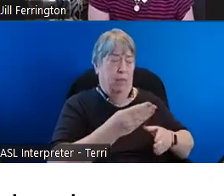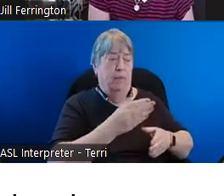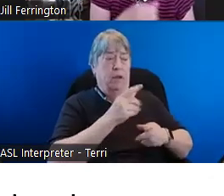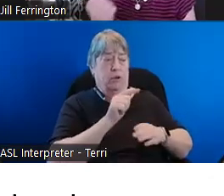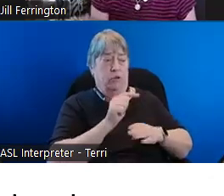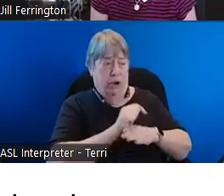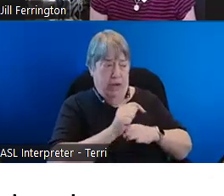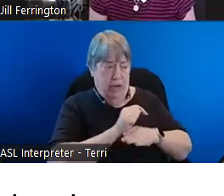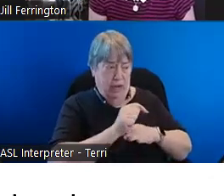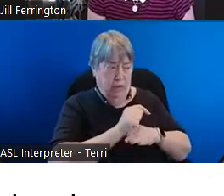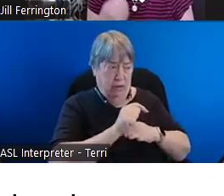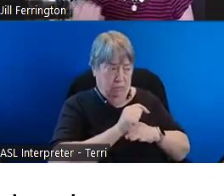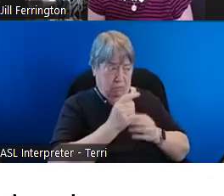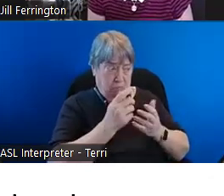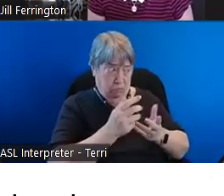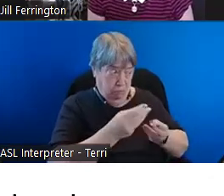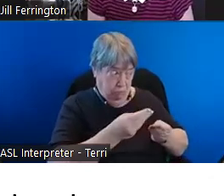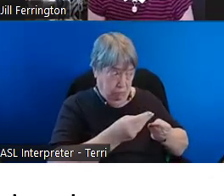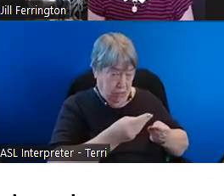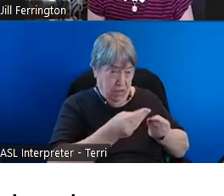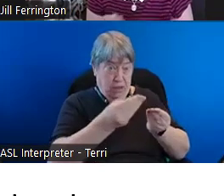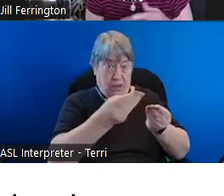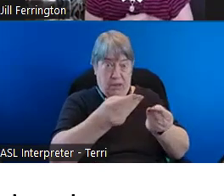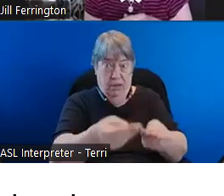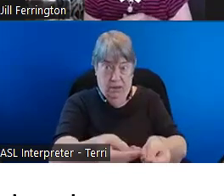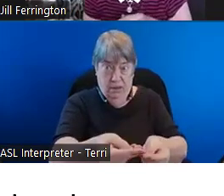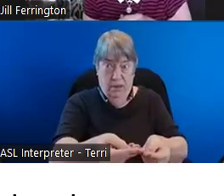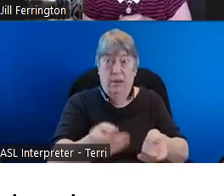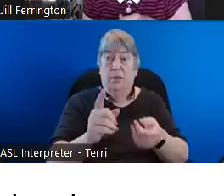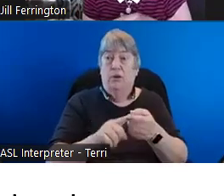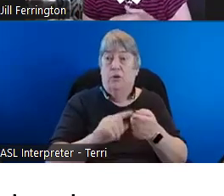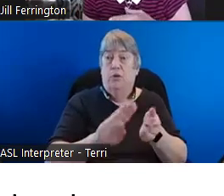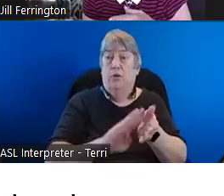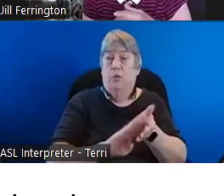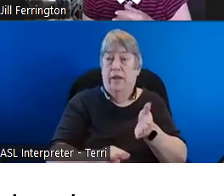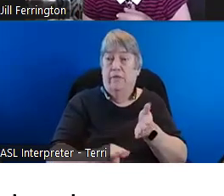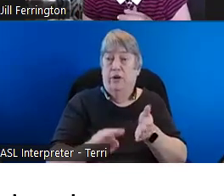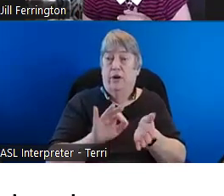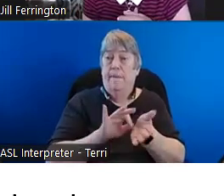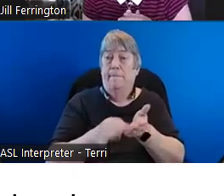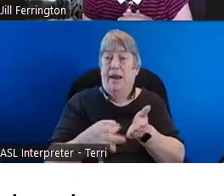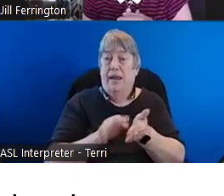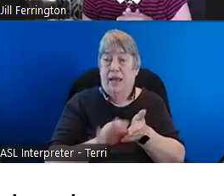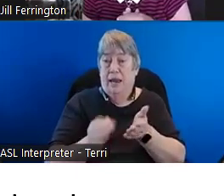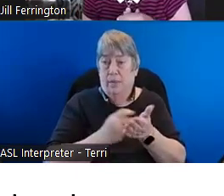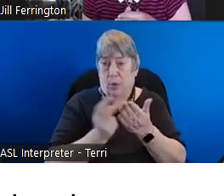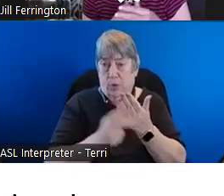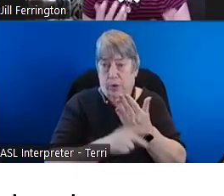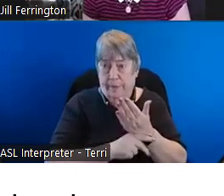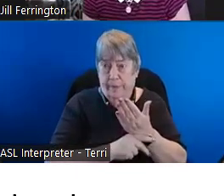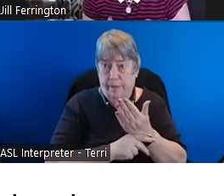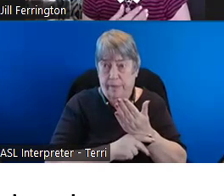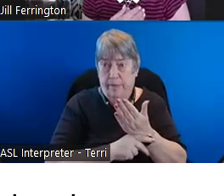then there's going to be a handoff, and that handoff goes back to the waiver Medicaid program to provide